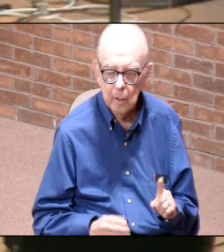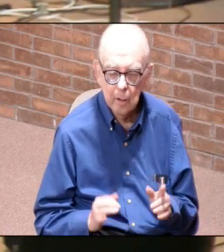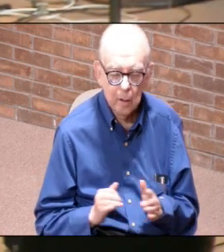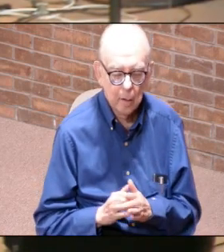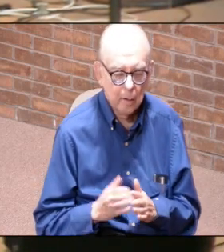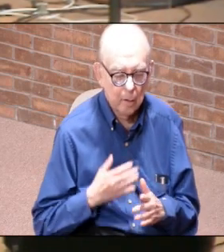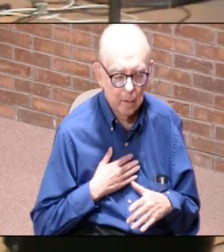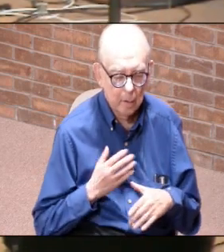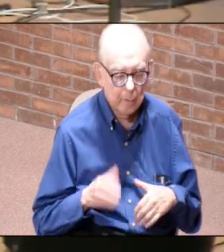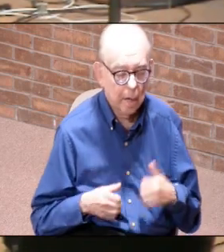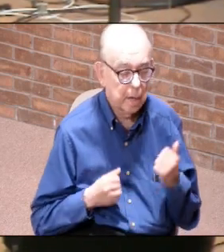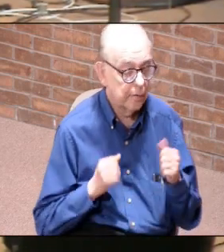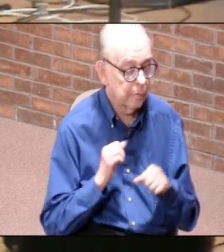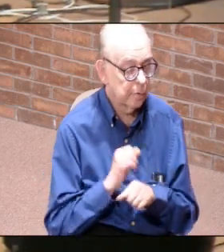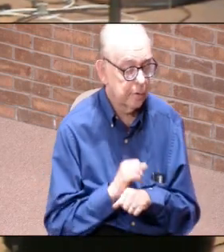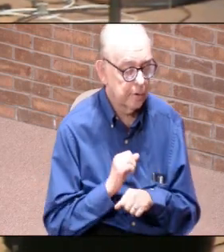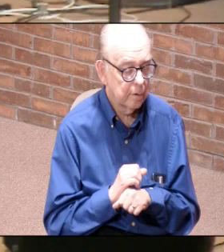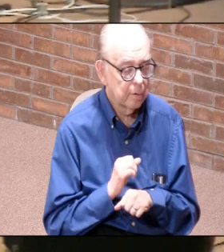that my life mission